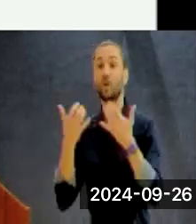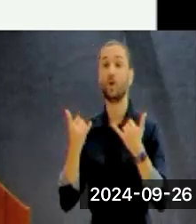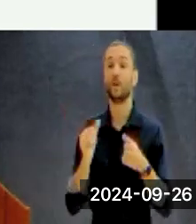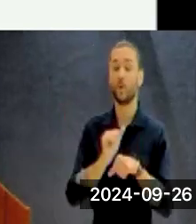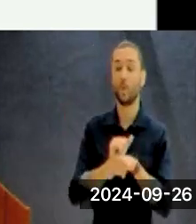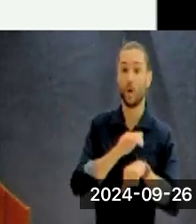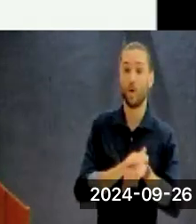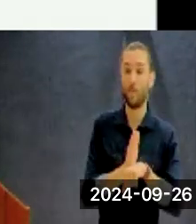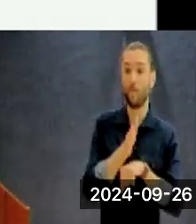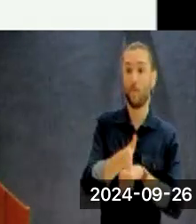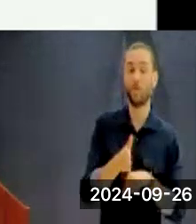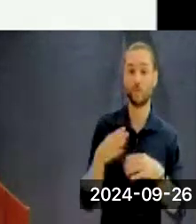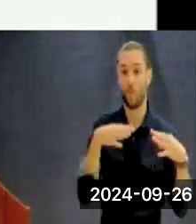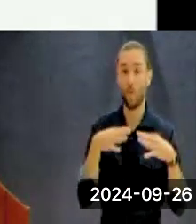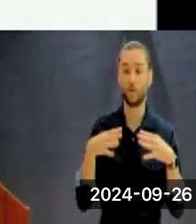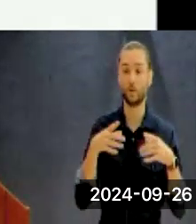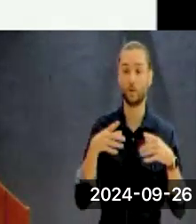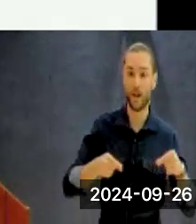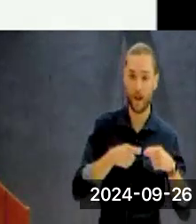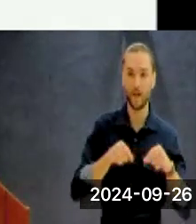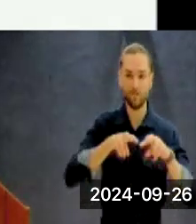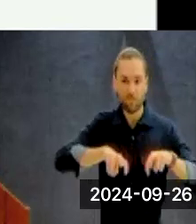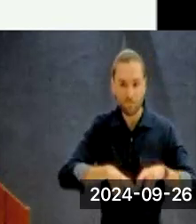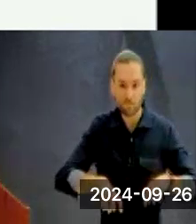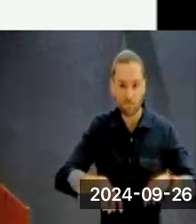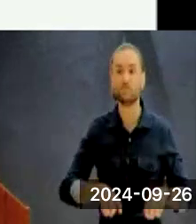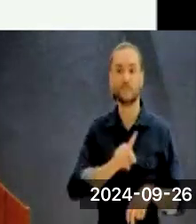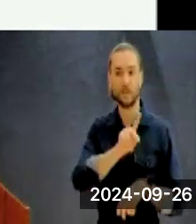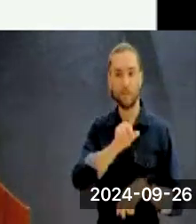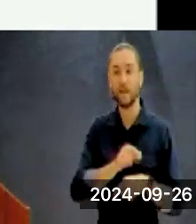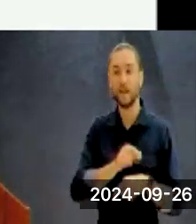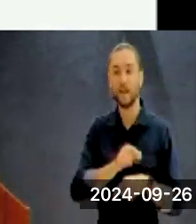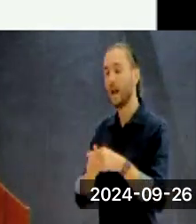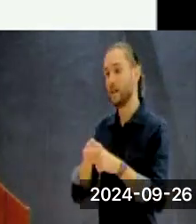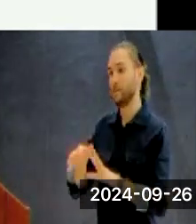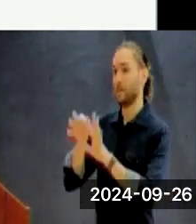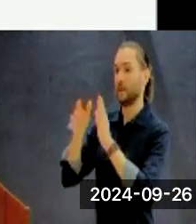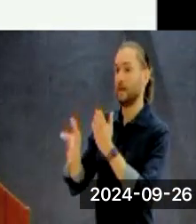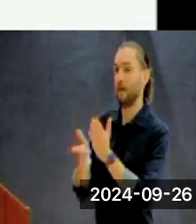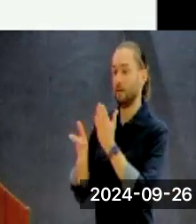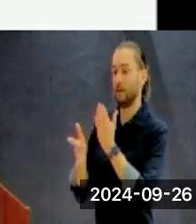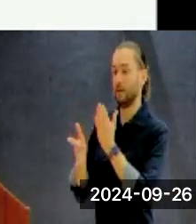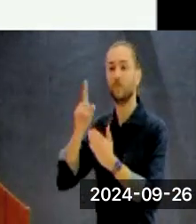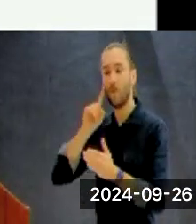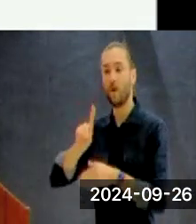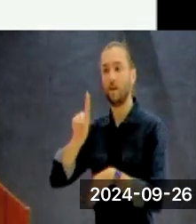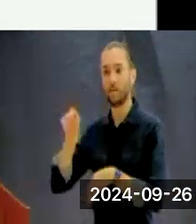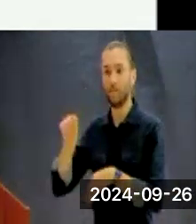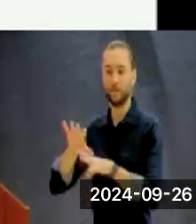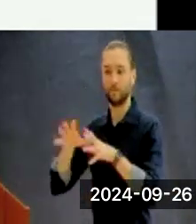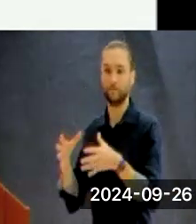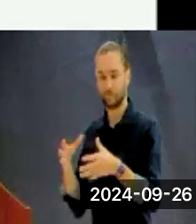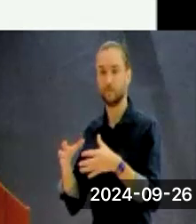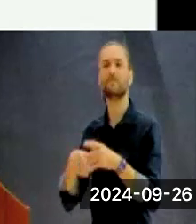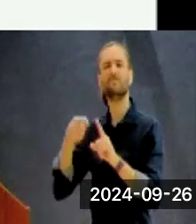post-war Japan, as well as a project on disability technology and access, especially in the context of artificial intelligence. She's